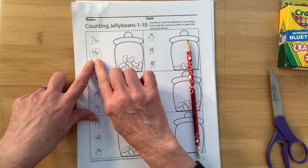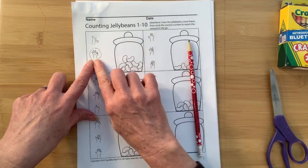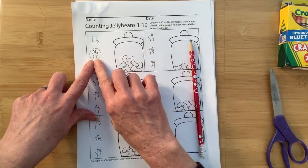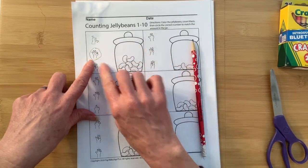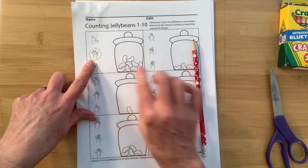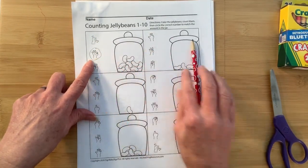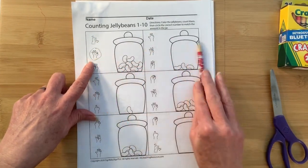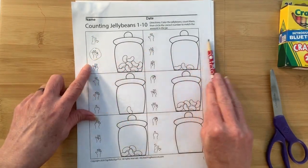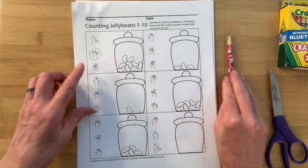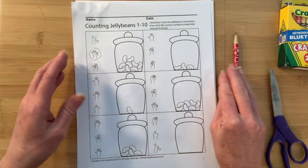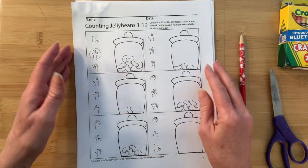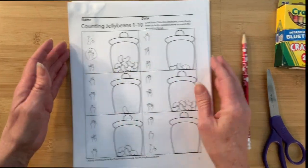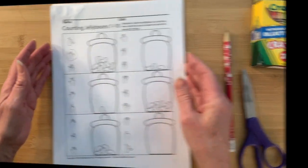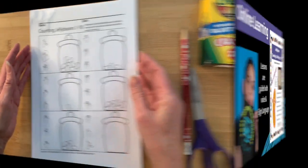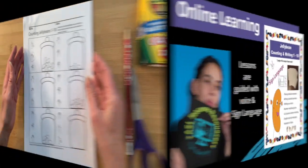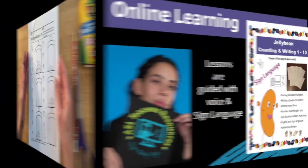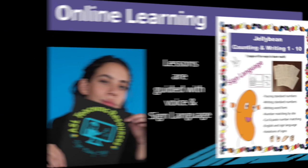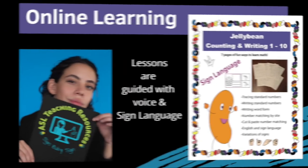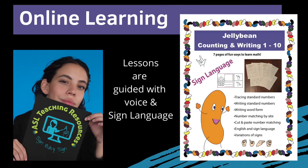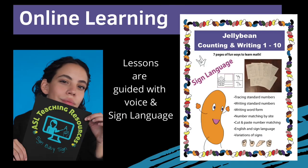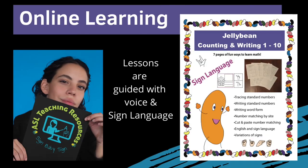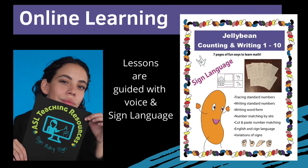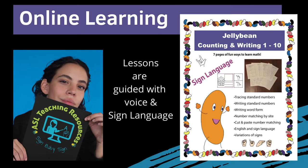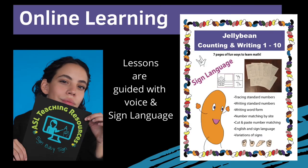number 9.